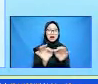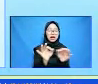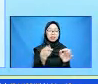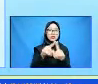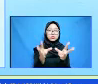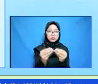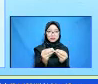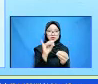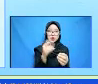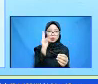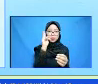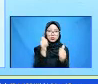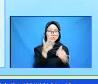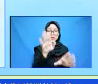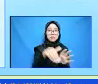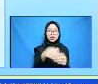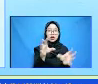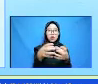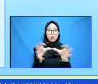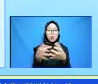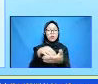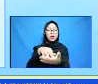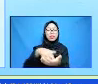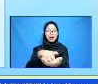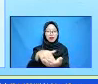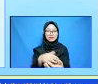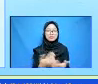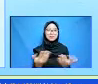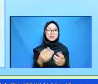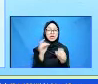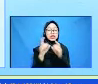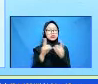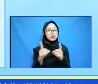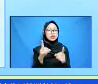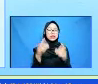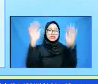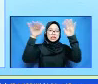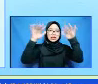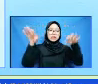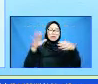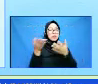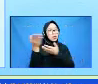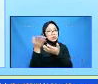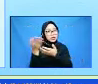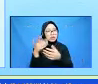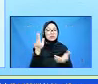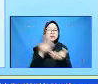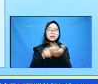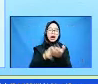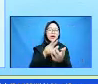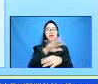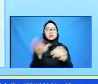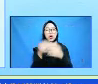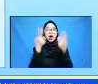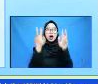in climate discussion, policy, and negotiation by right-based approach. We consent with the